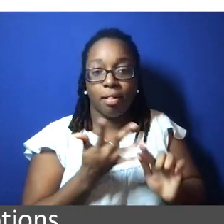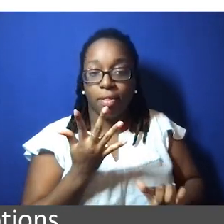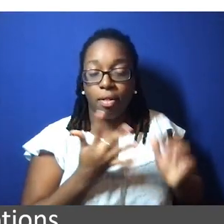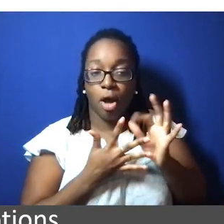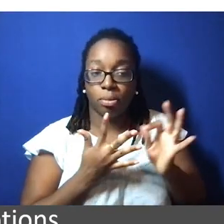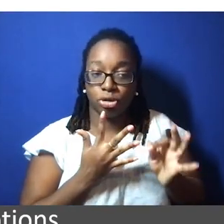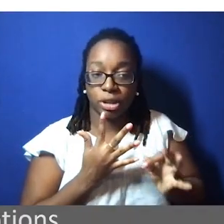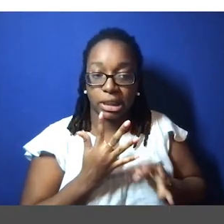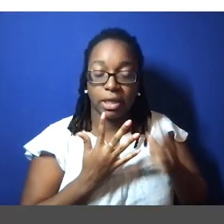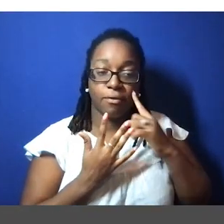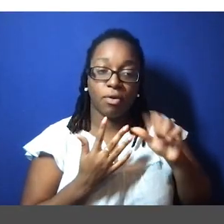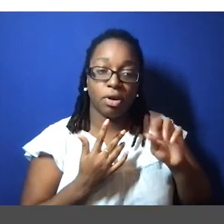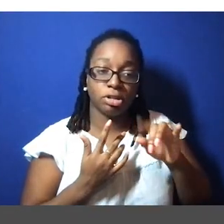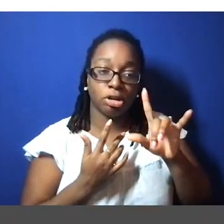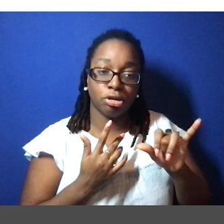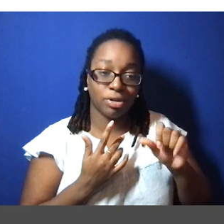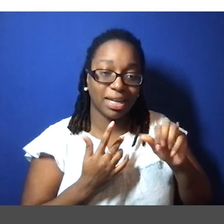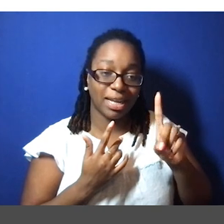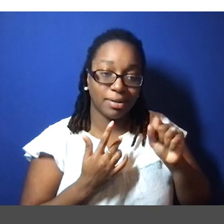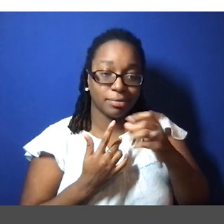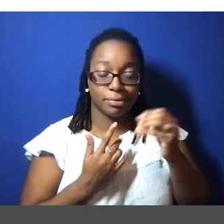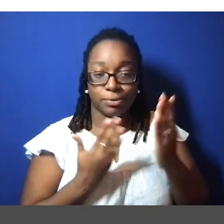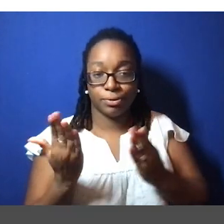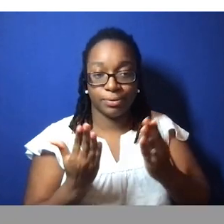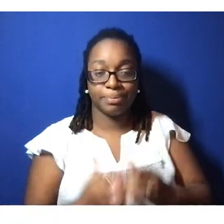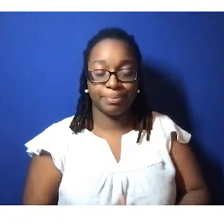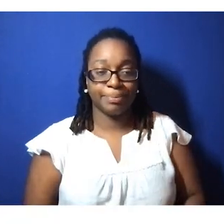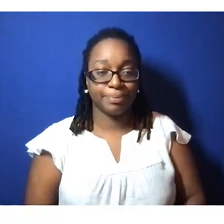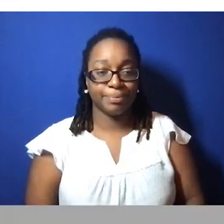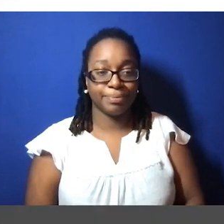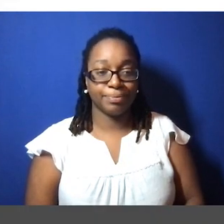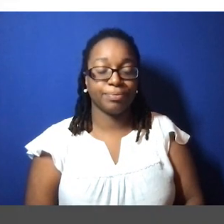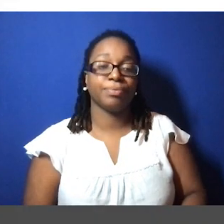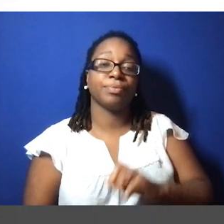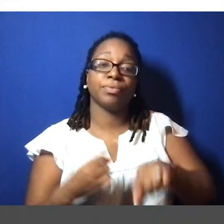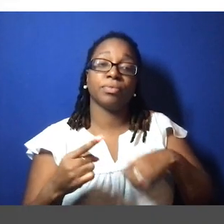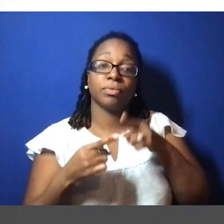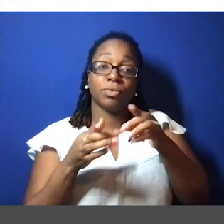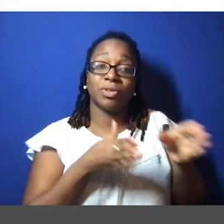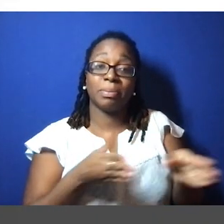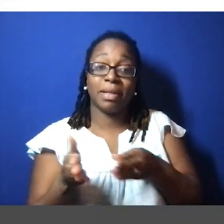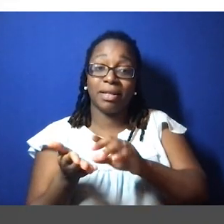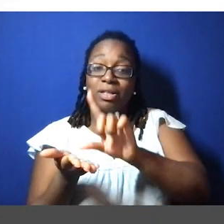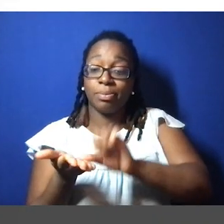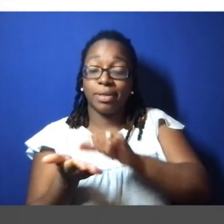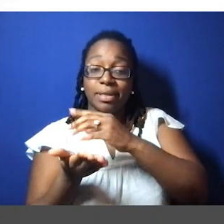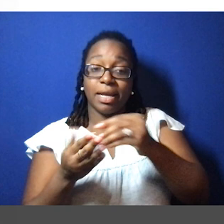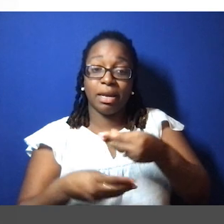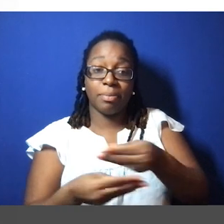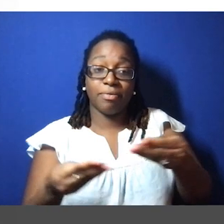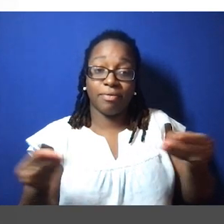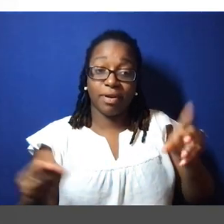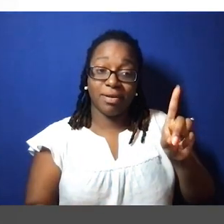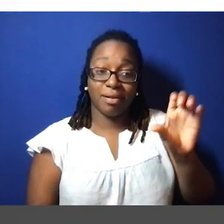and redundant options for auxiliary aids and services. When you plan ahead to print